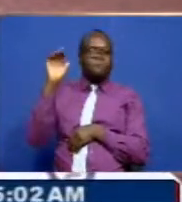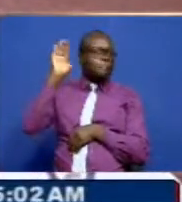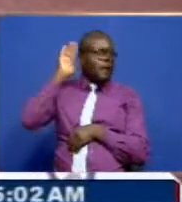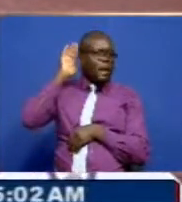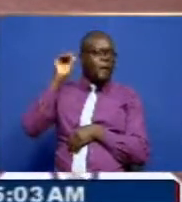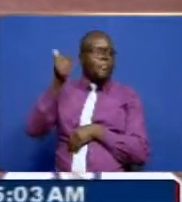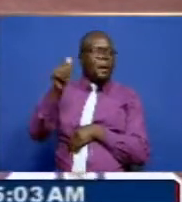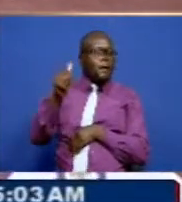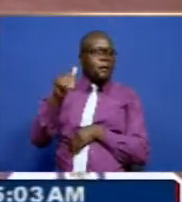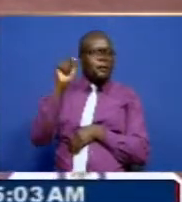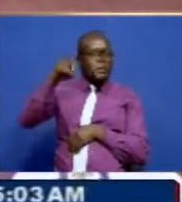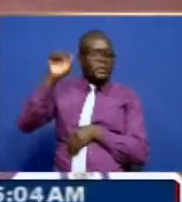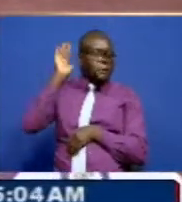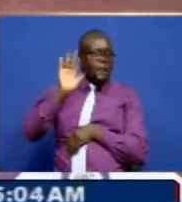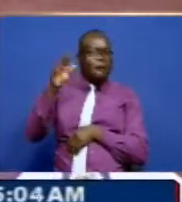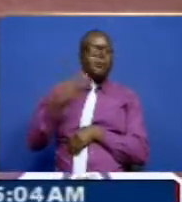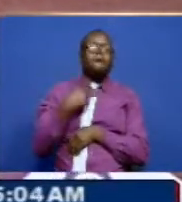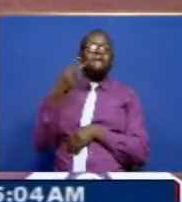that we can hear you?